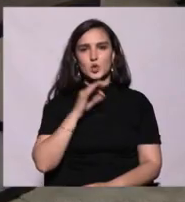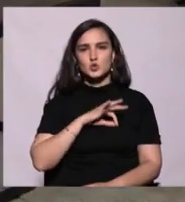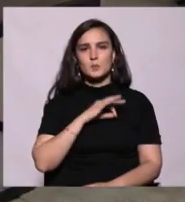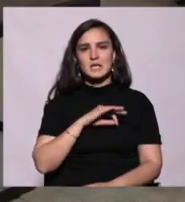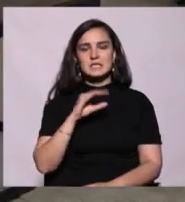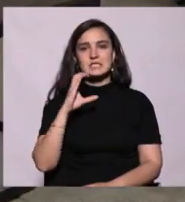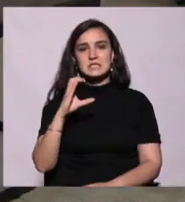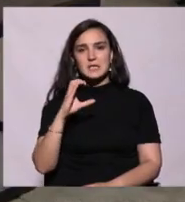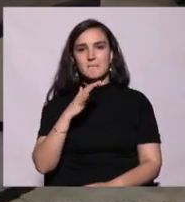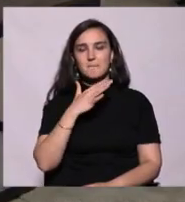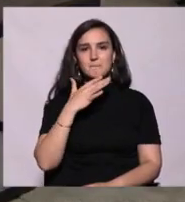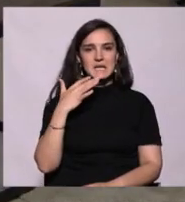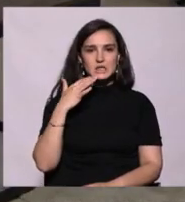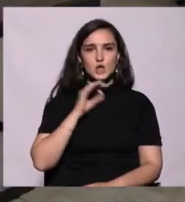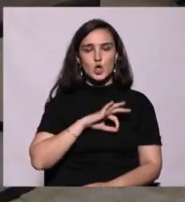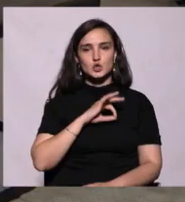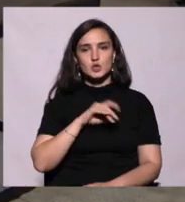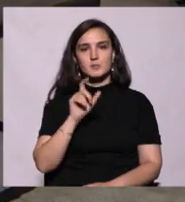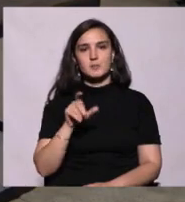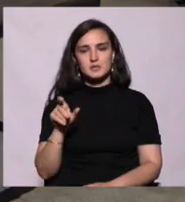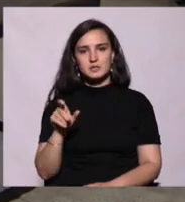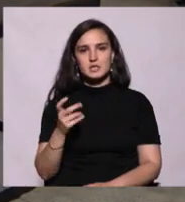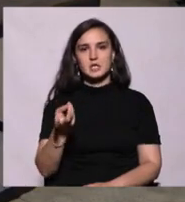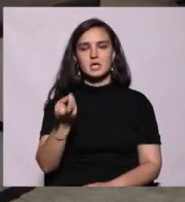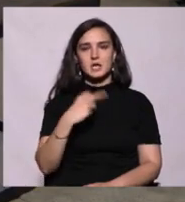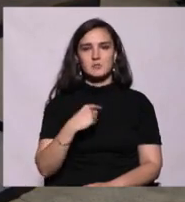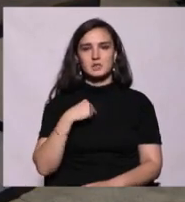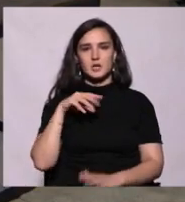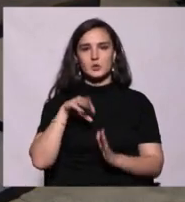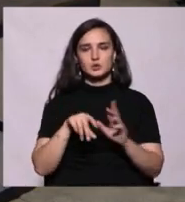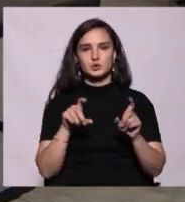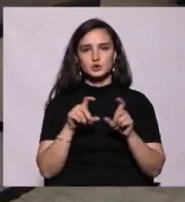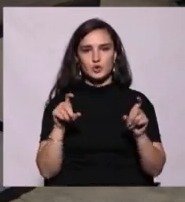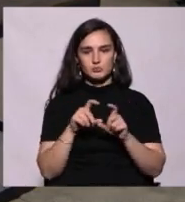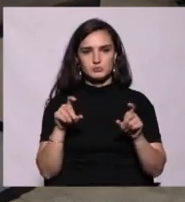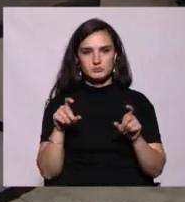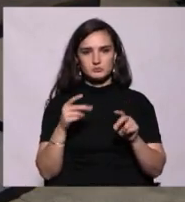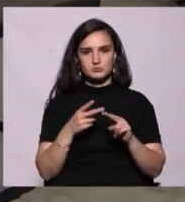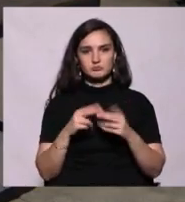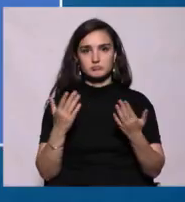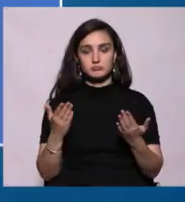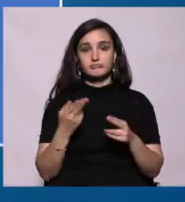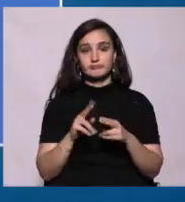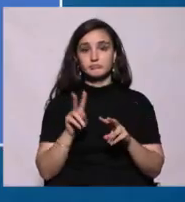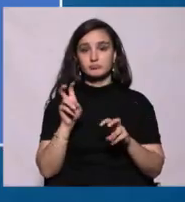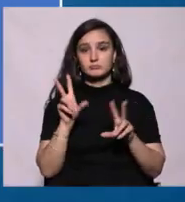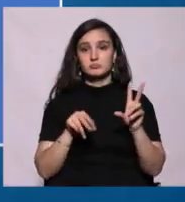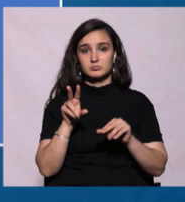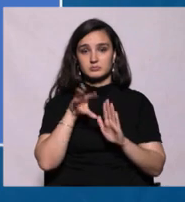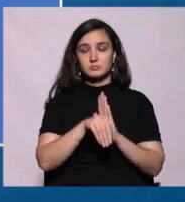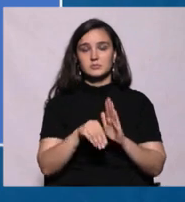customers, many customers come in our shop. So it is